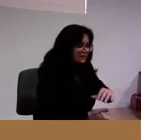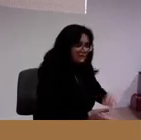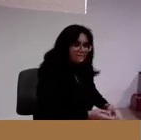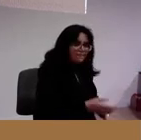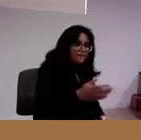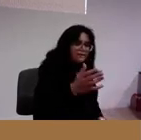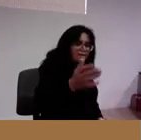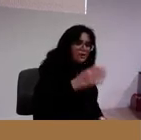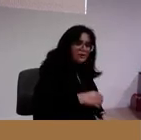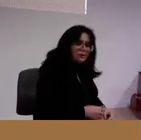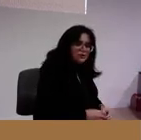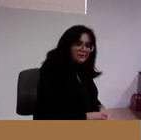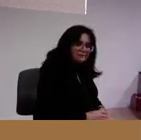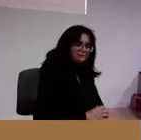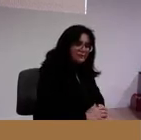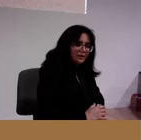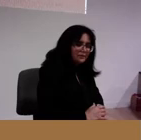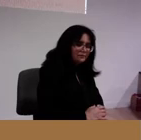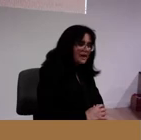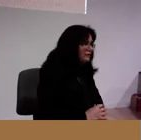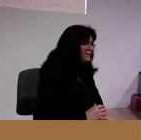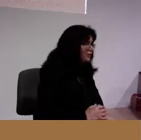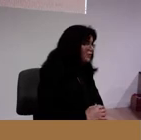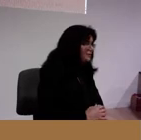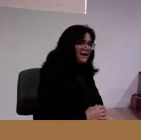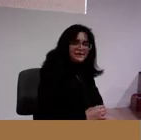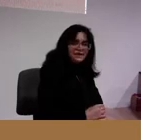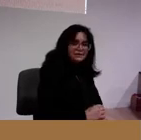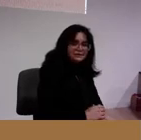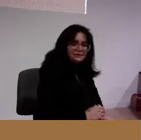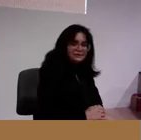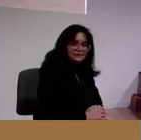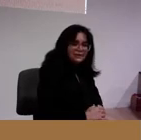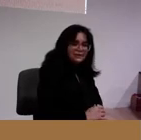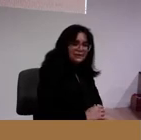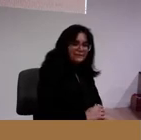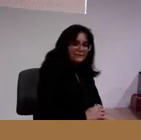way. And my little son, Harry, we call him Hazza,